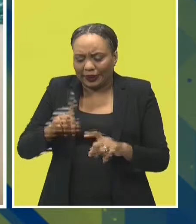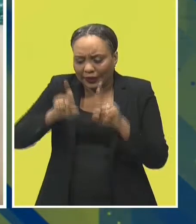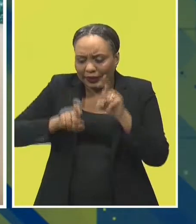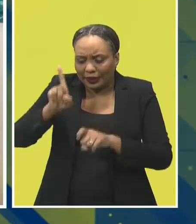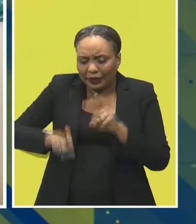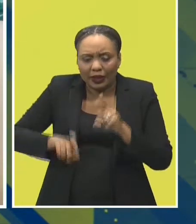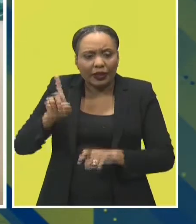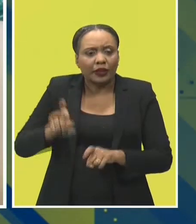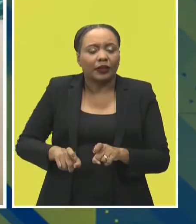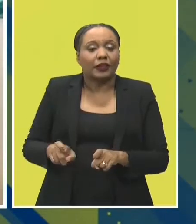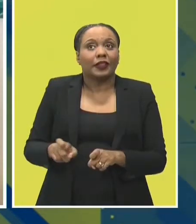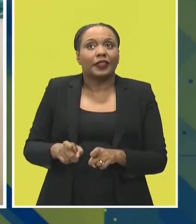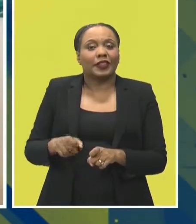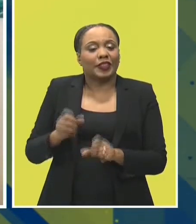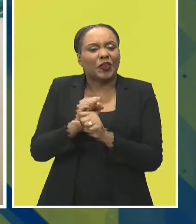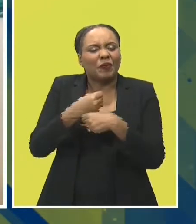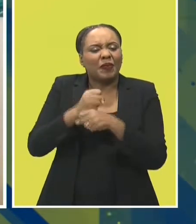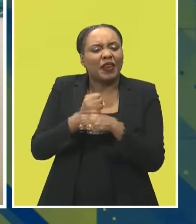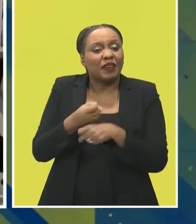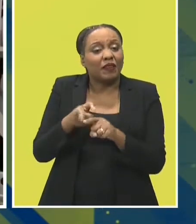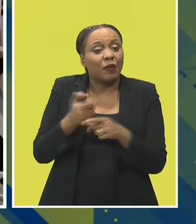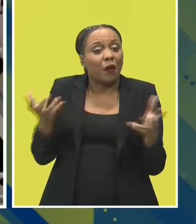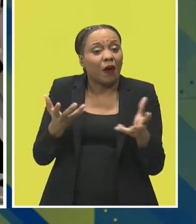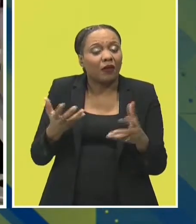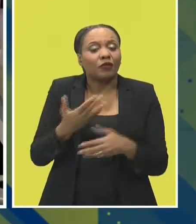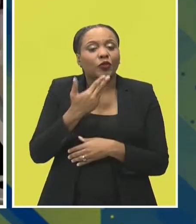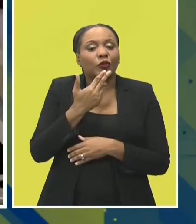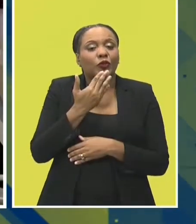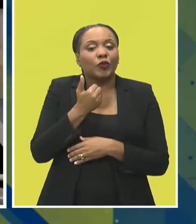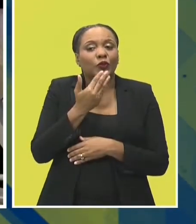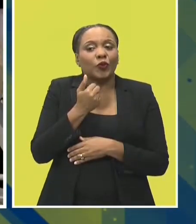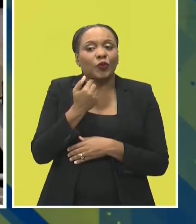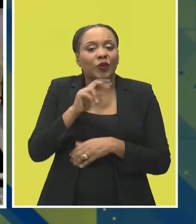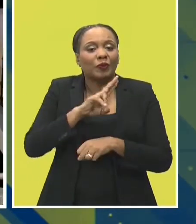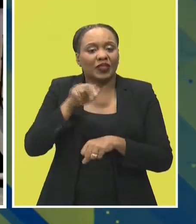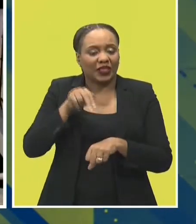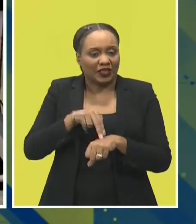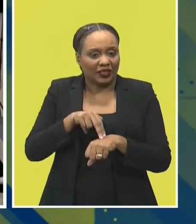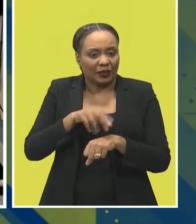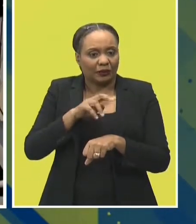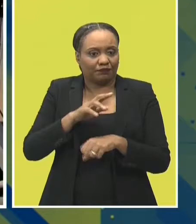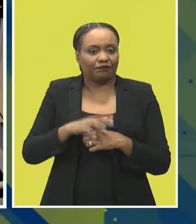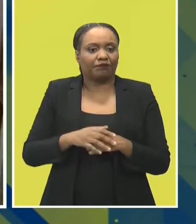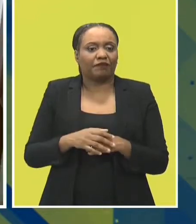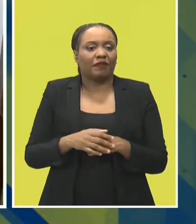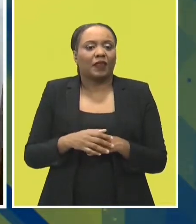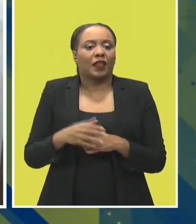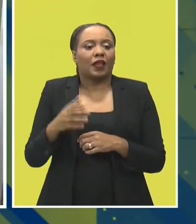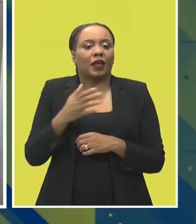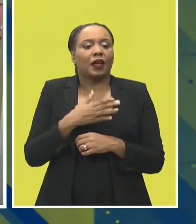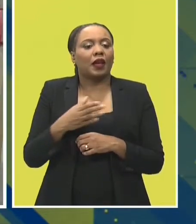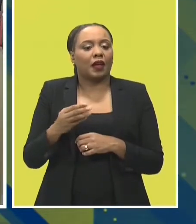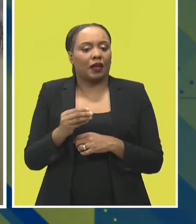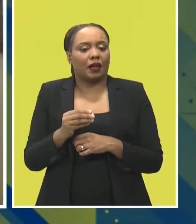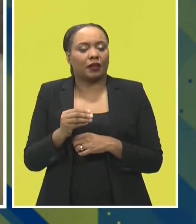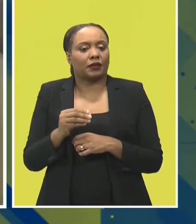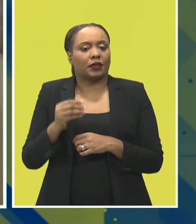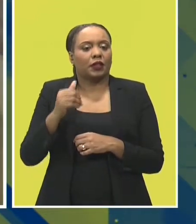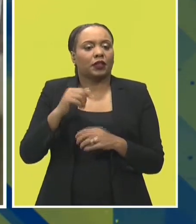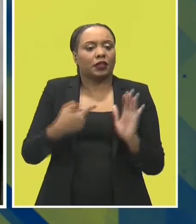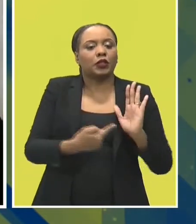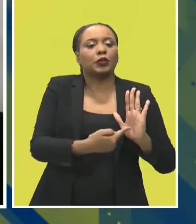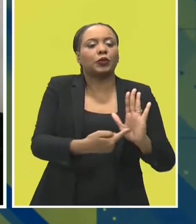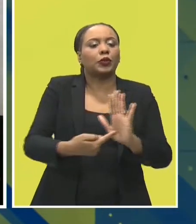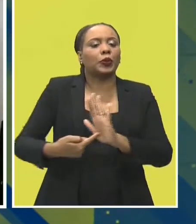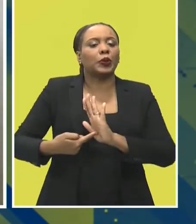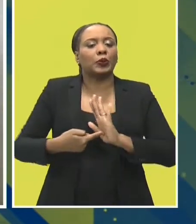on show at the launch of the Blue Lab, an initiative of the United Nations Development Programme's multi-country office for Barbados and the OECS